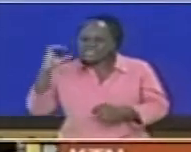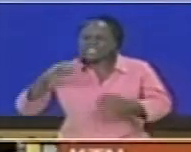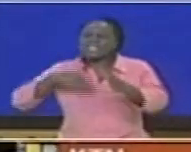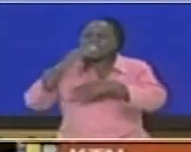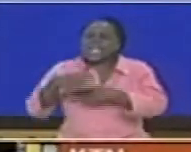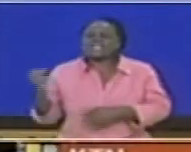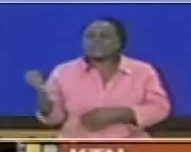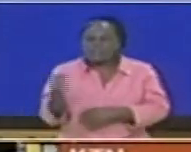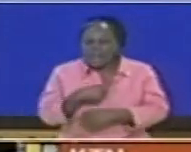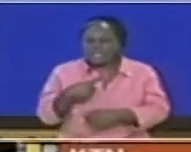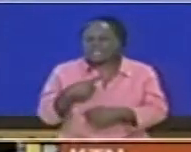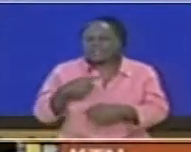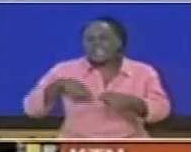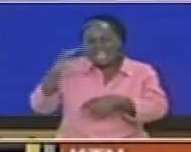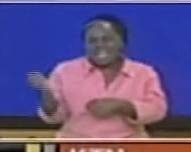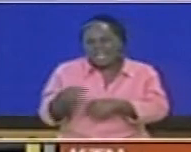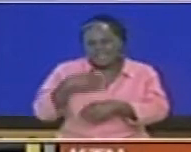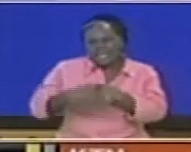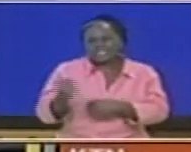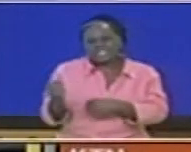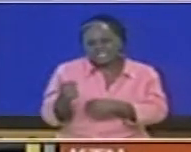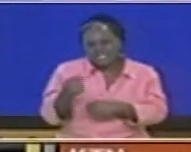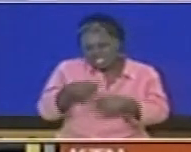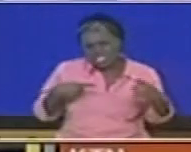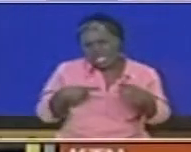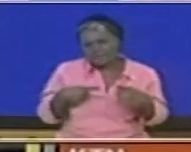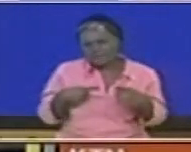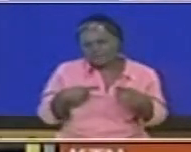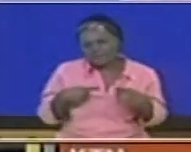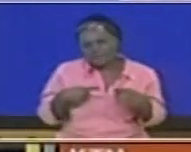yake itakapoanza kusikizwa. Hussein Mohamed, KTN Leo, Nairobi.